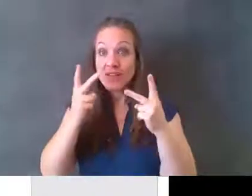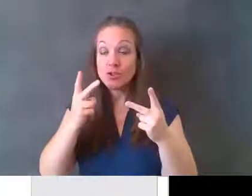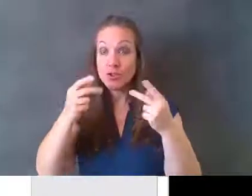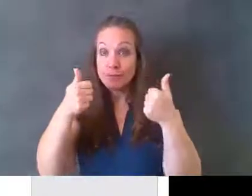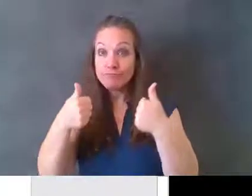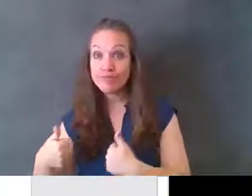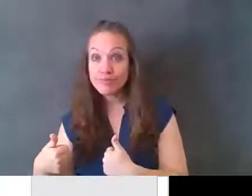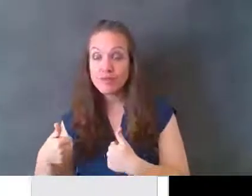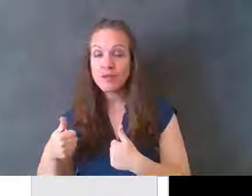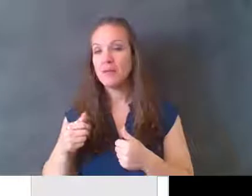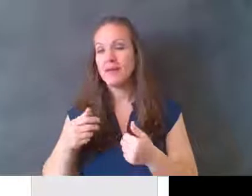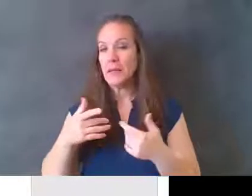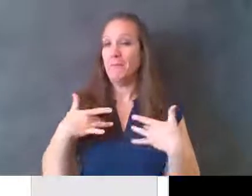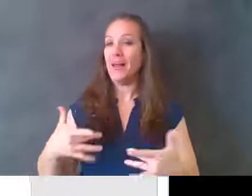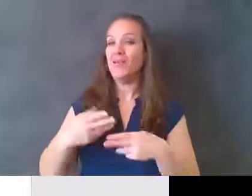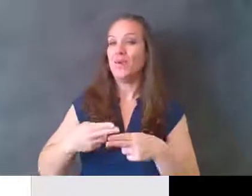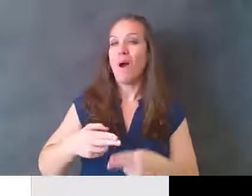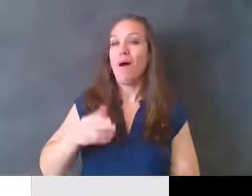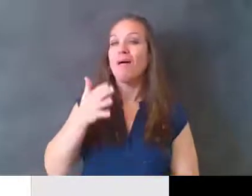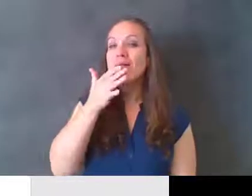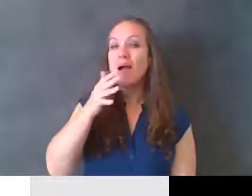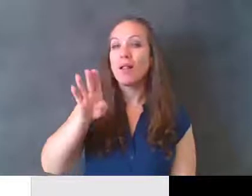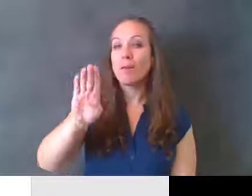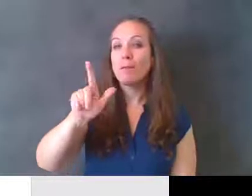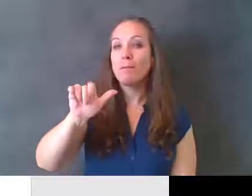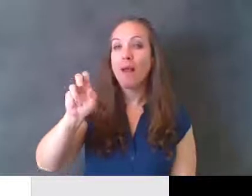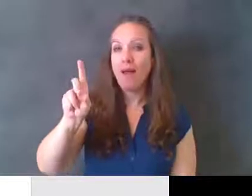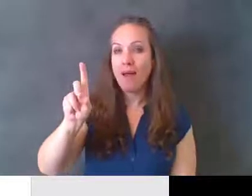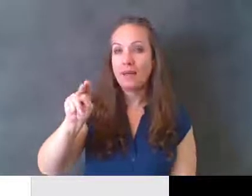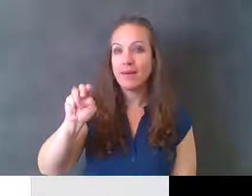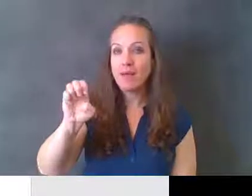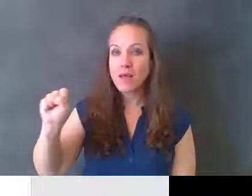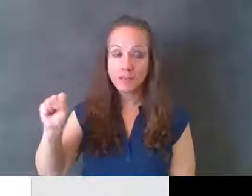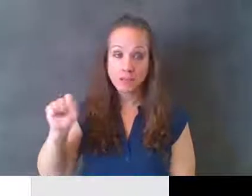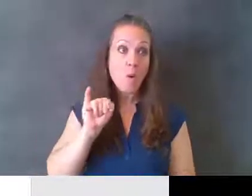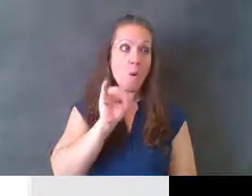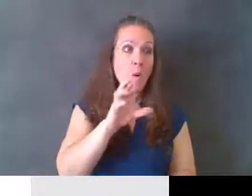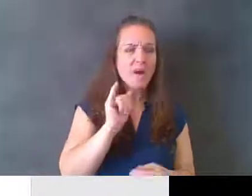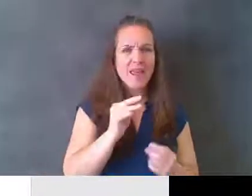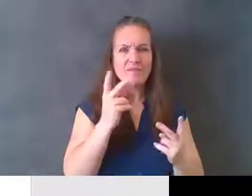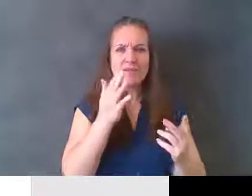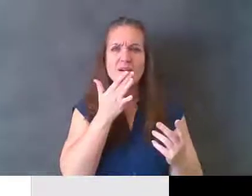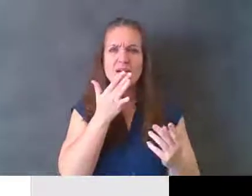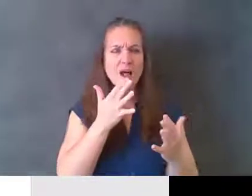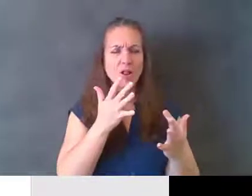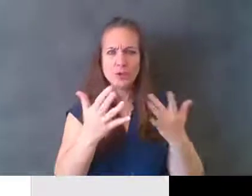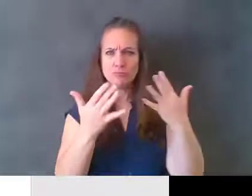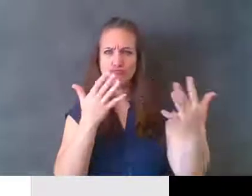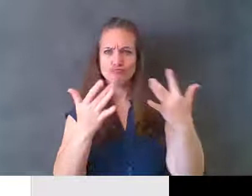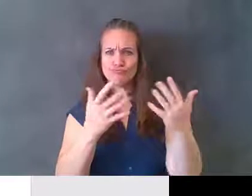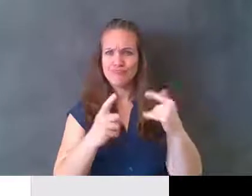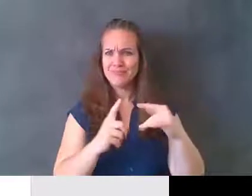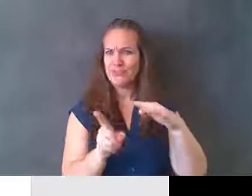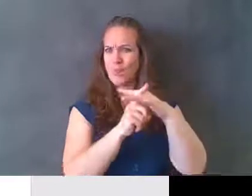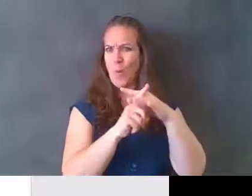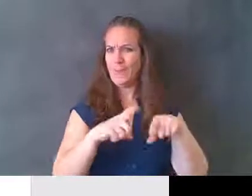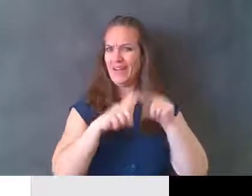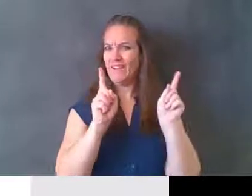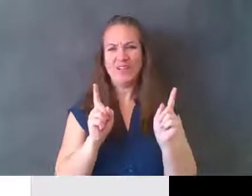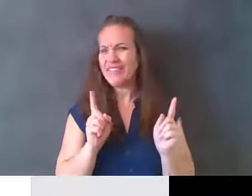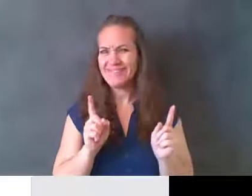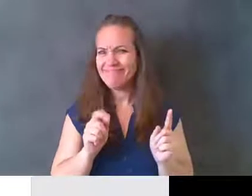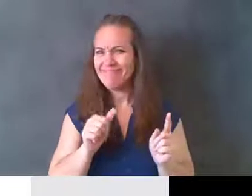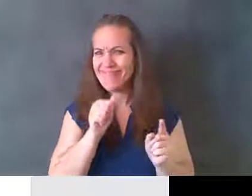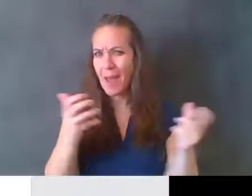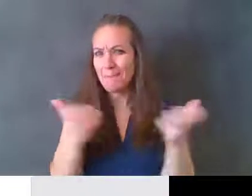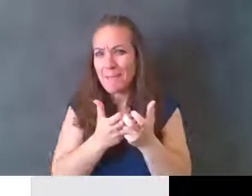known as color blindness, and for whom colors may appear really differently. So I want to change this and make sure I'm not